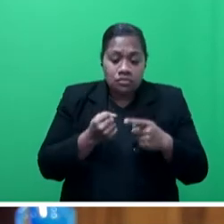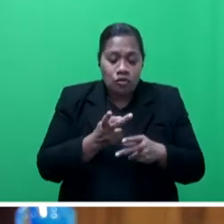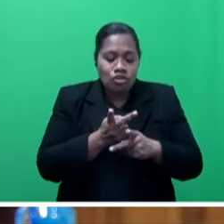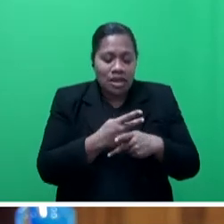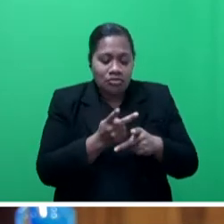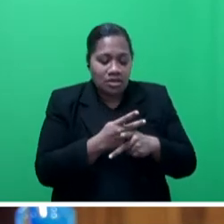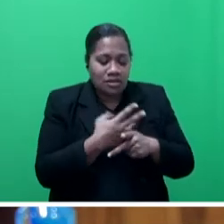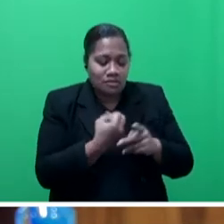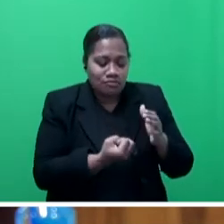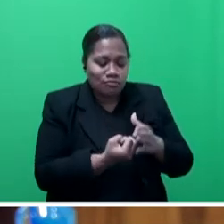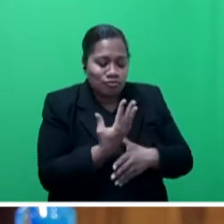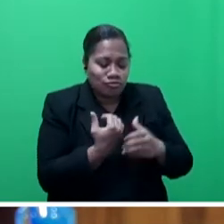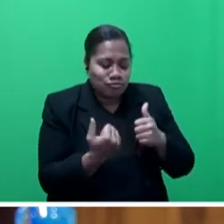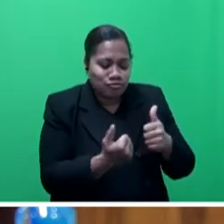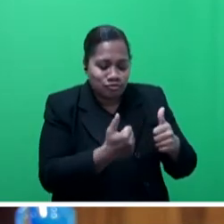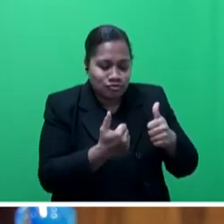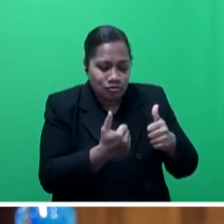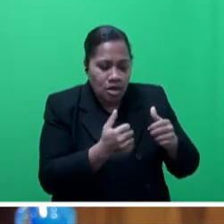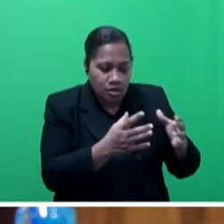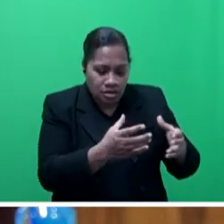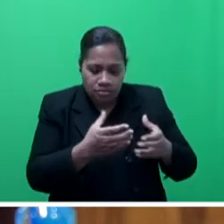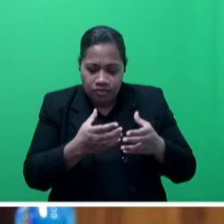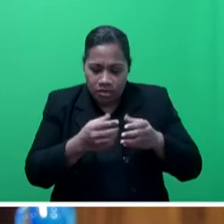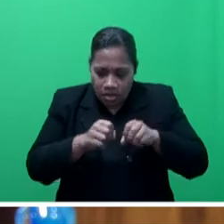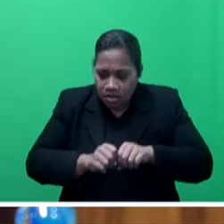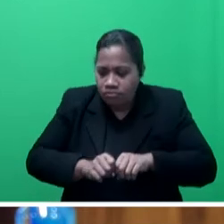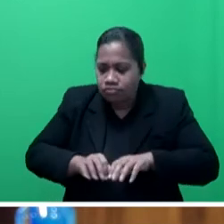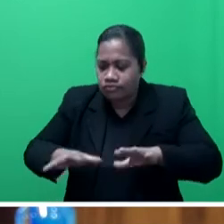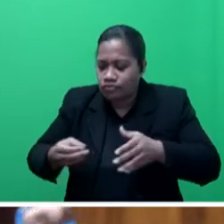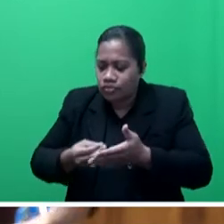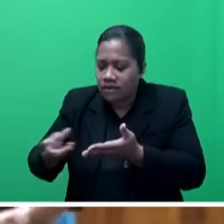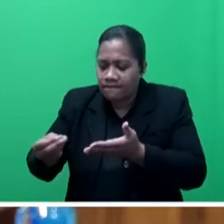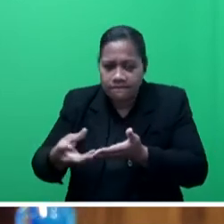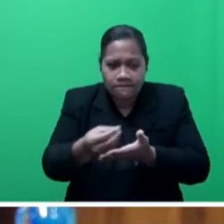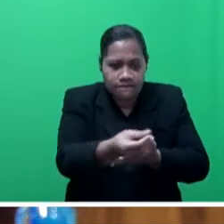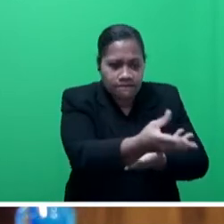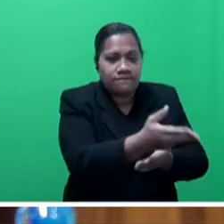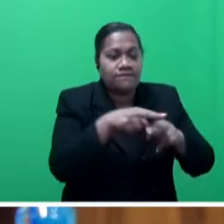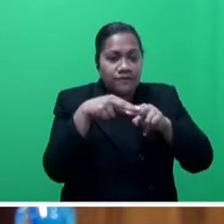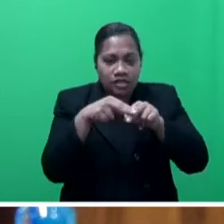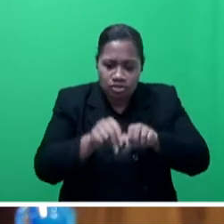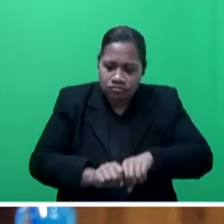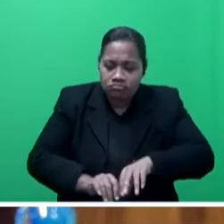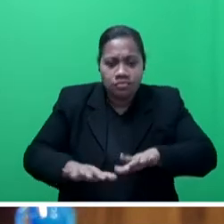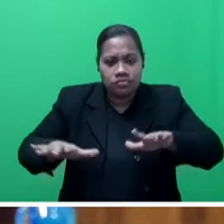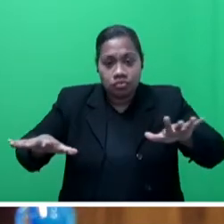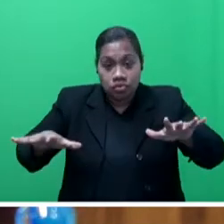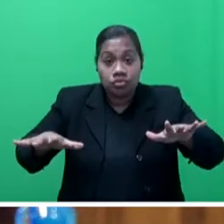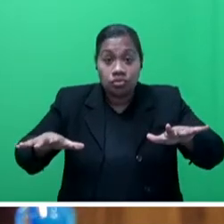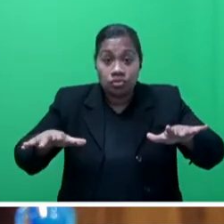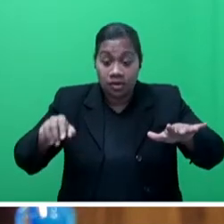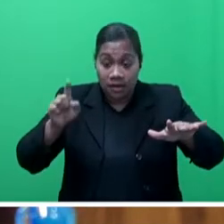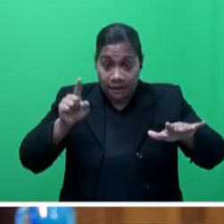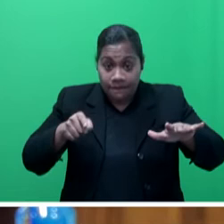supply distributed throughout Fiji. So when you have production and supply, let's say